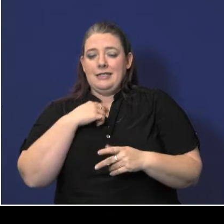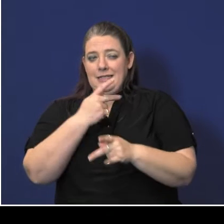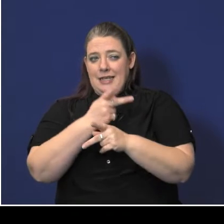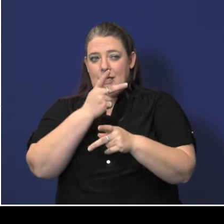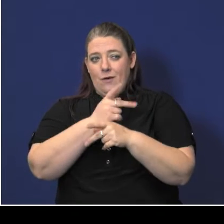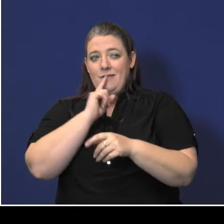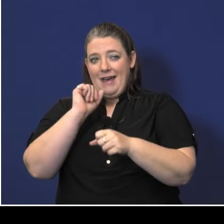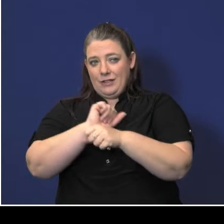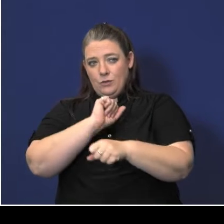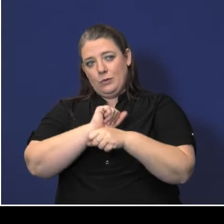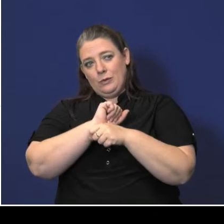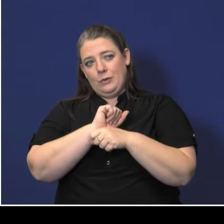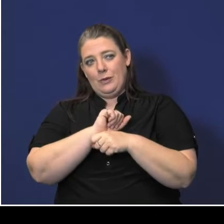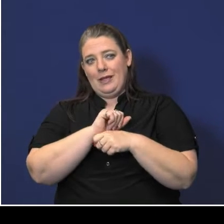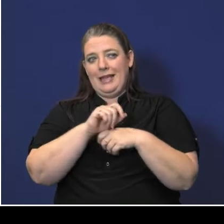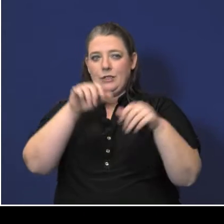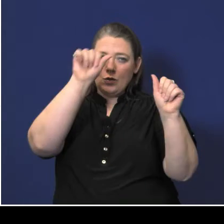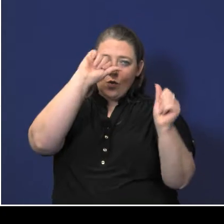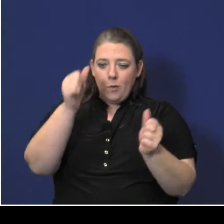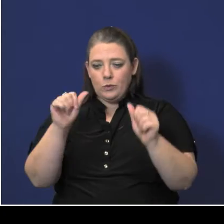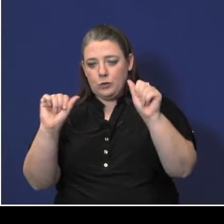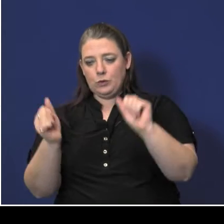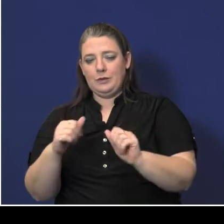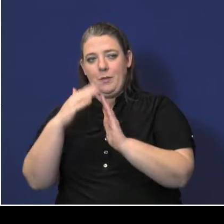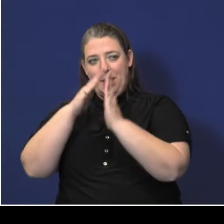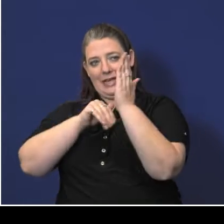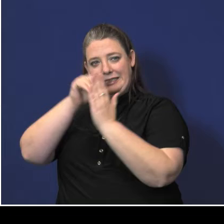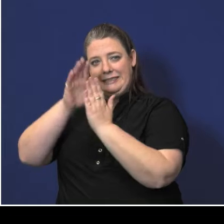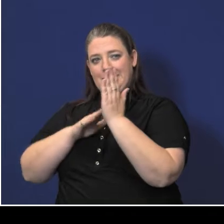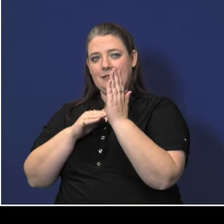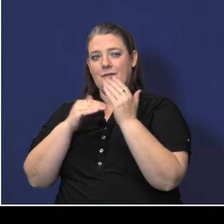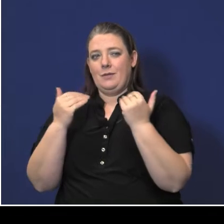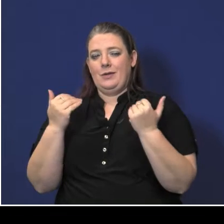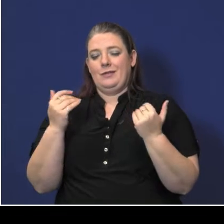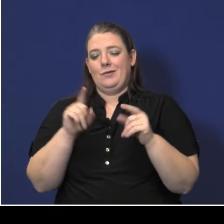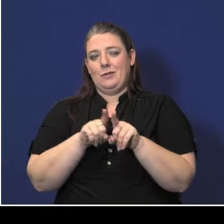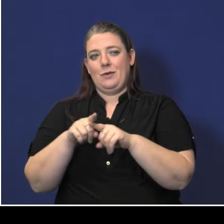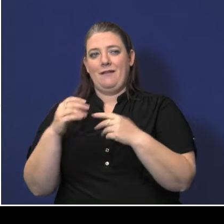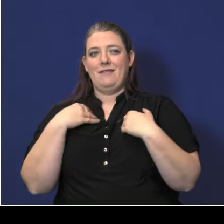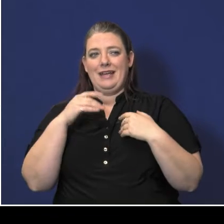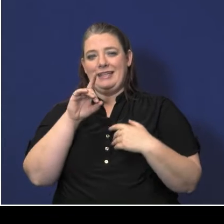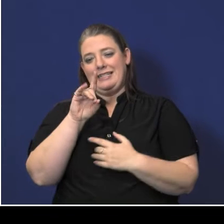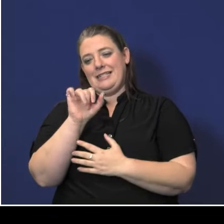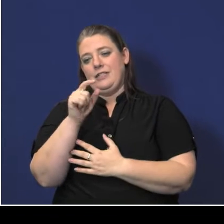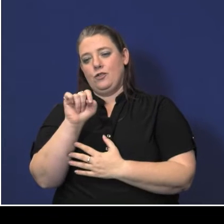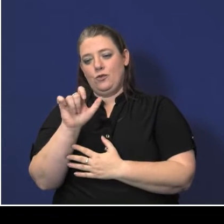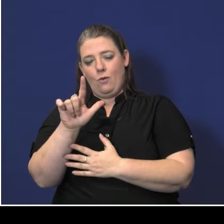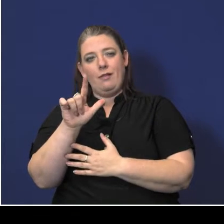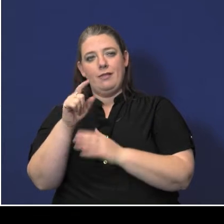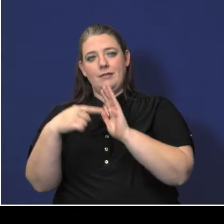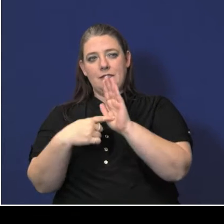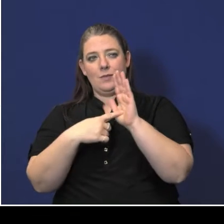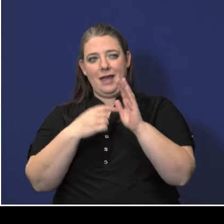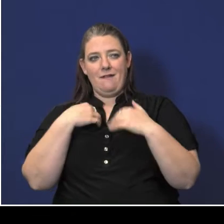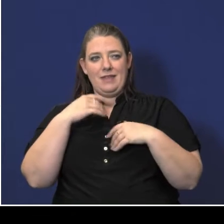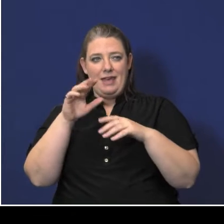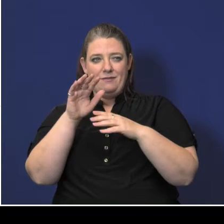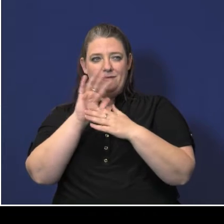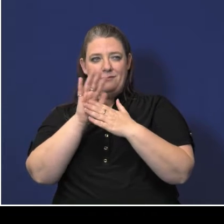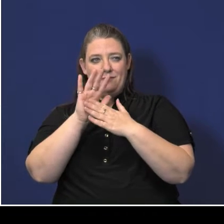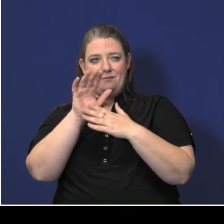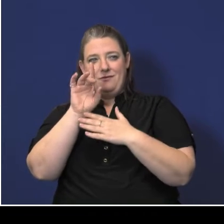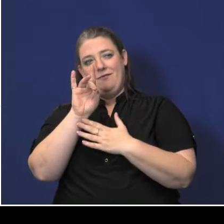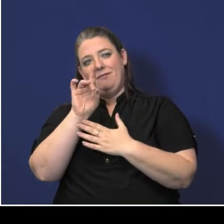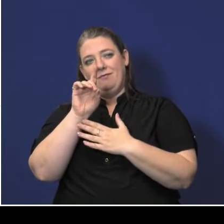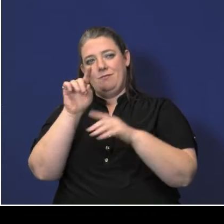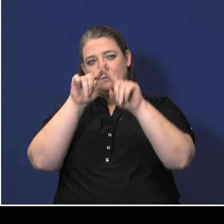actual kind of sculptures and paintings, but it's also the digital kind of art display, so you see that big kind of video screen wall toward the back. And this, again,